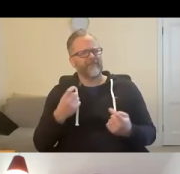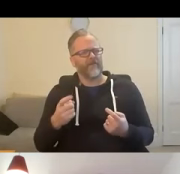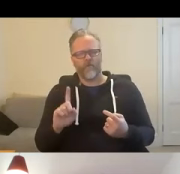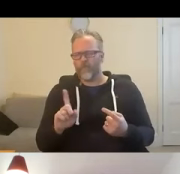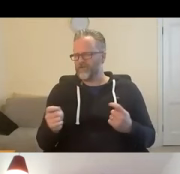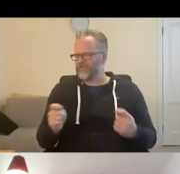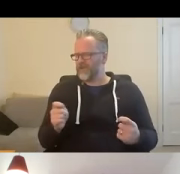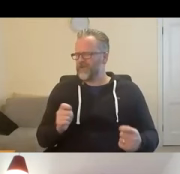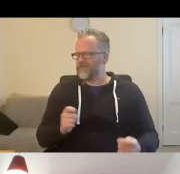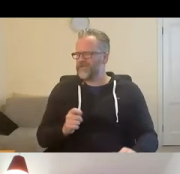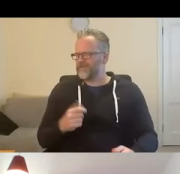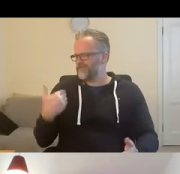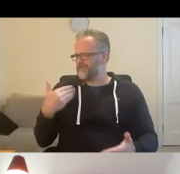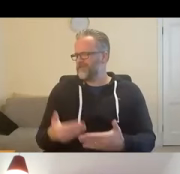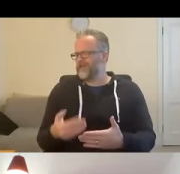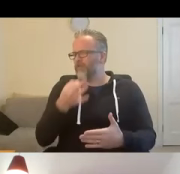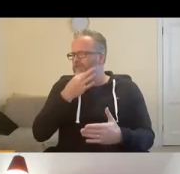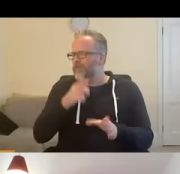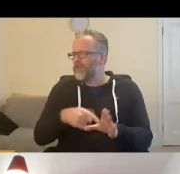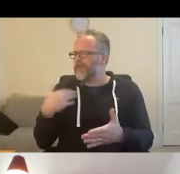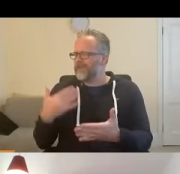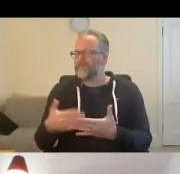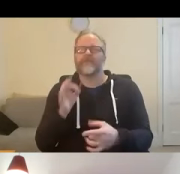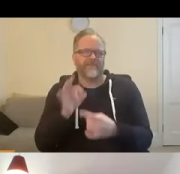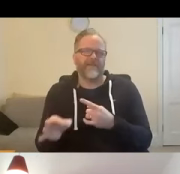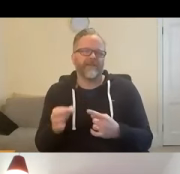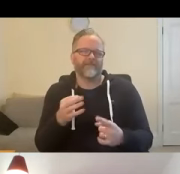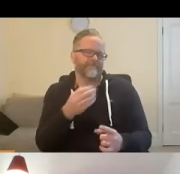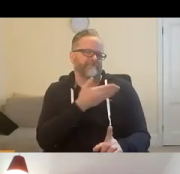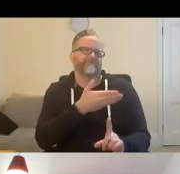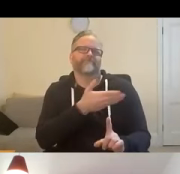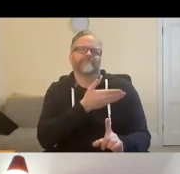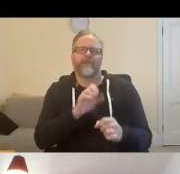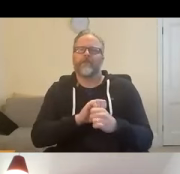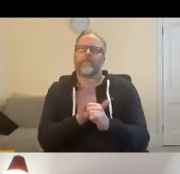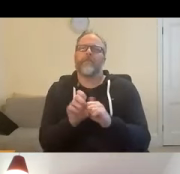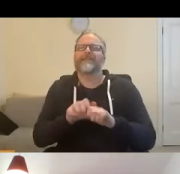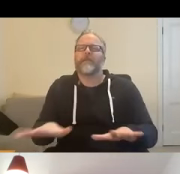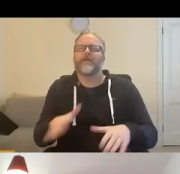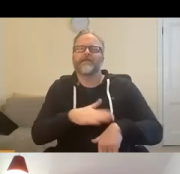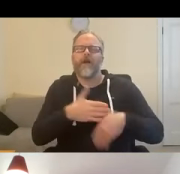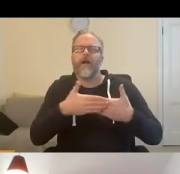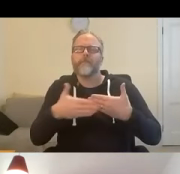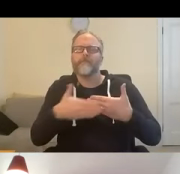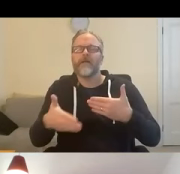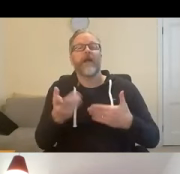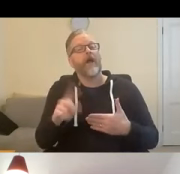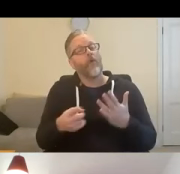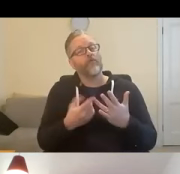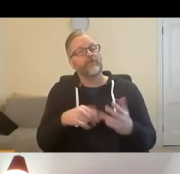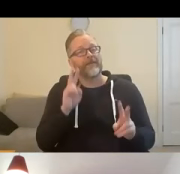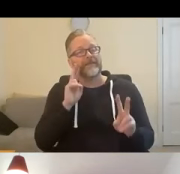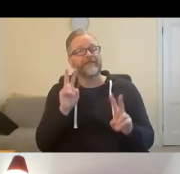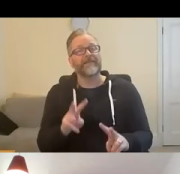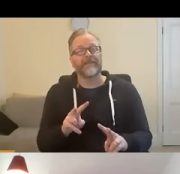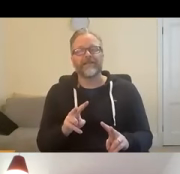changed over the last few years, but particularly over the course of the pandemic. And one of the things that we've also seen, just